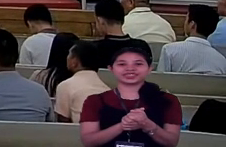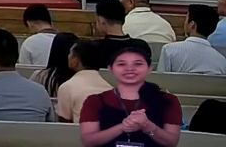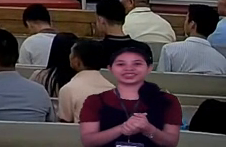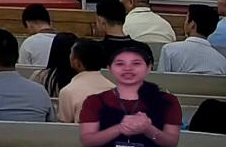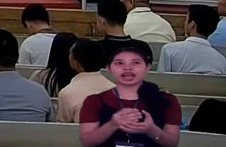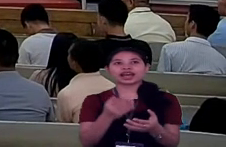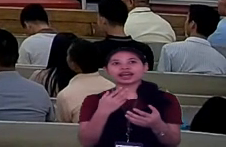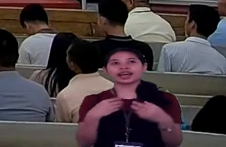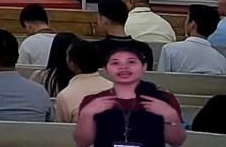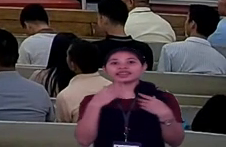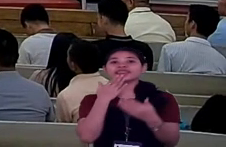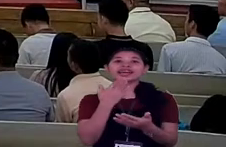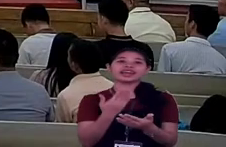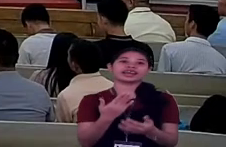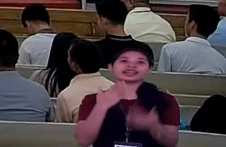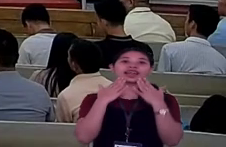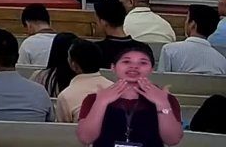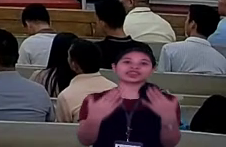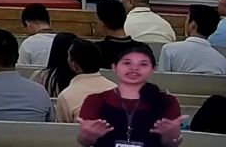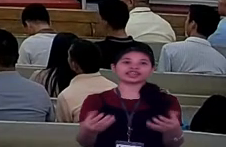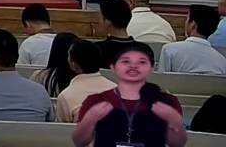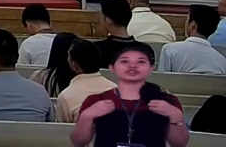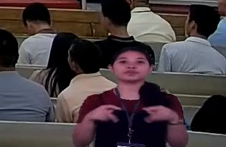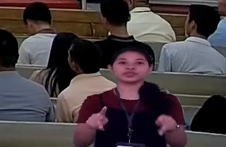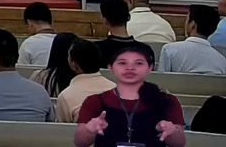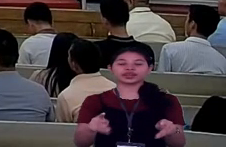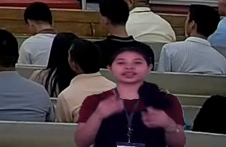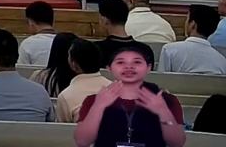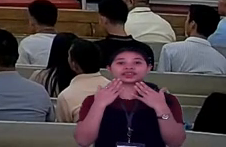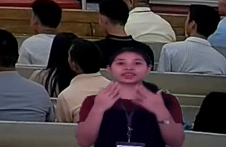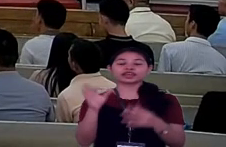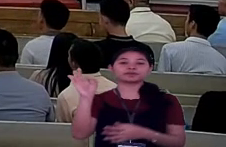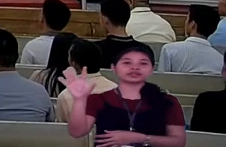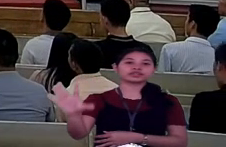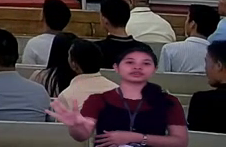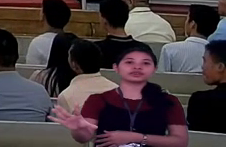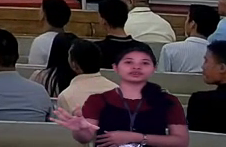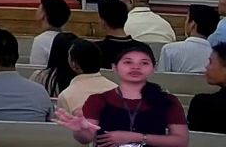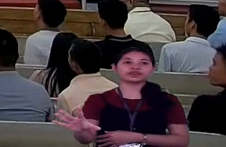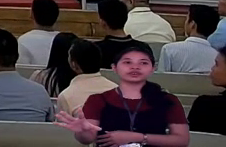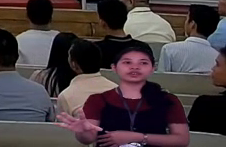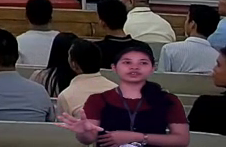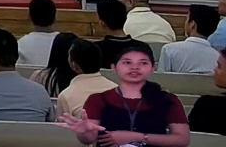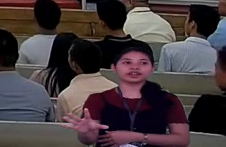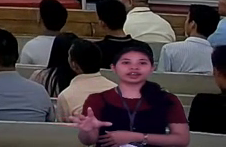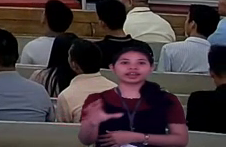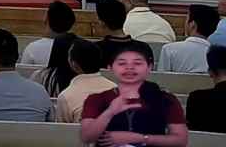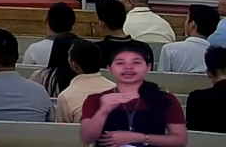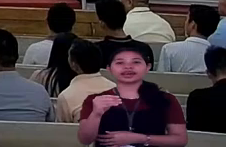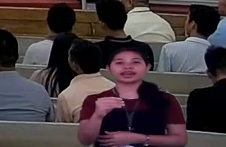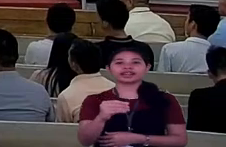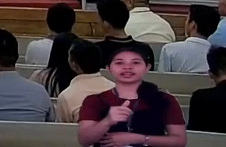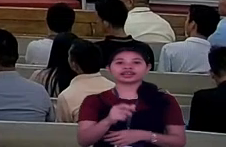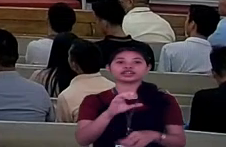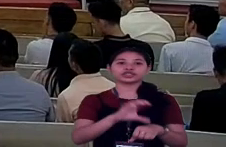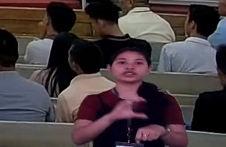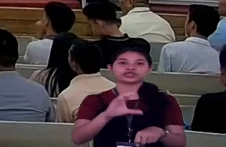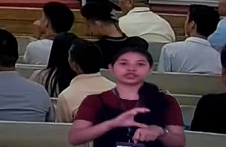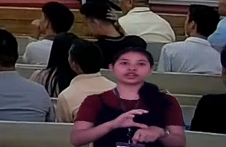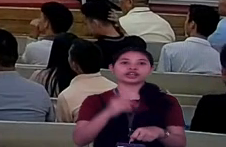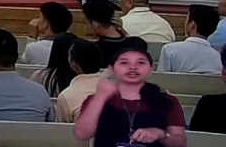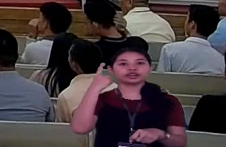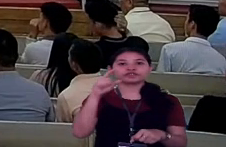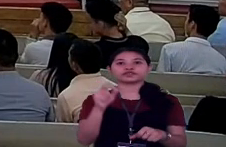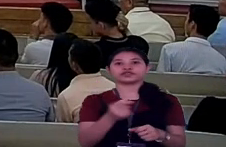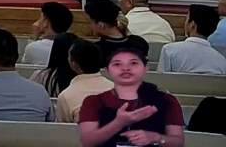this opportunity to thank you, Pastor Dr. Army, and the supporting churches for your love